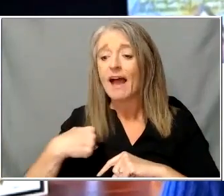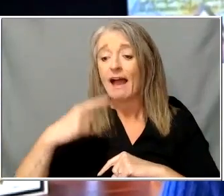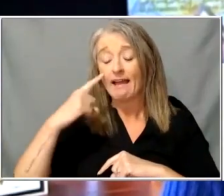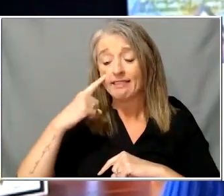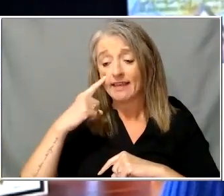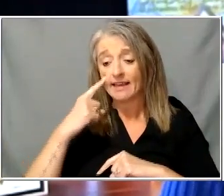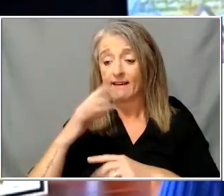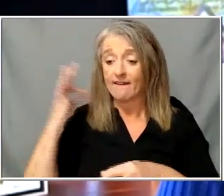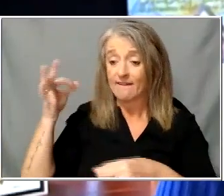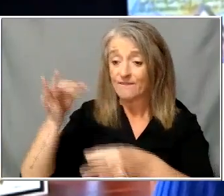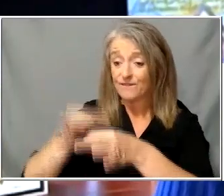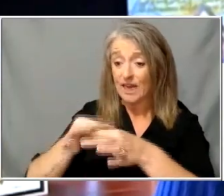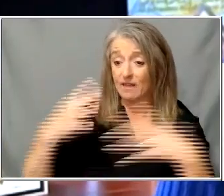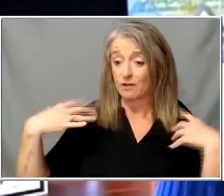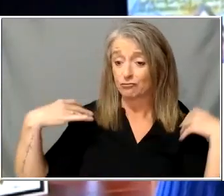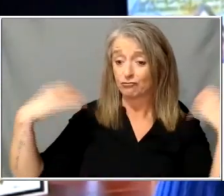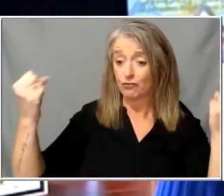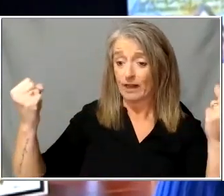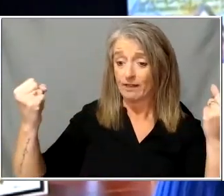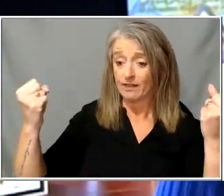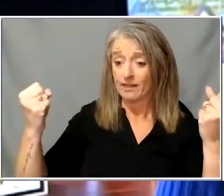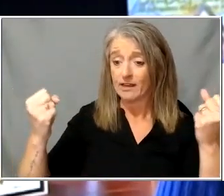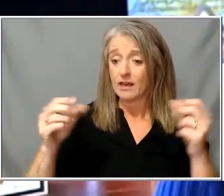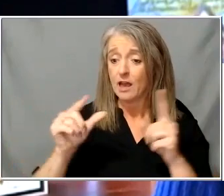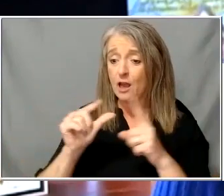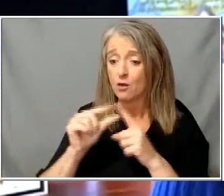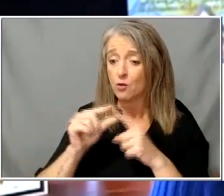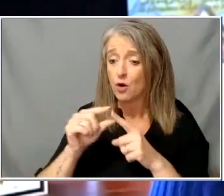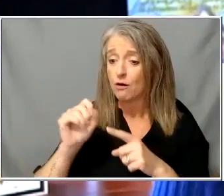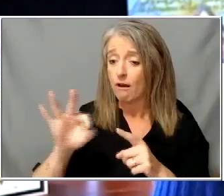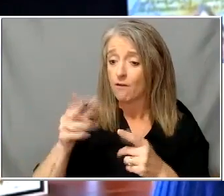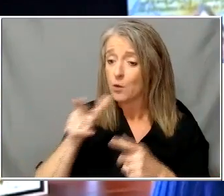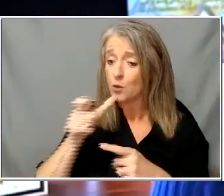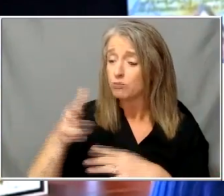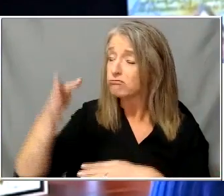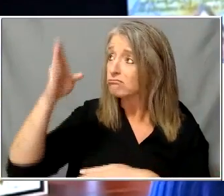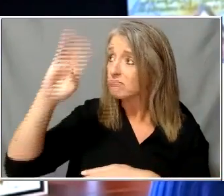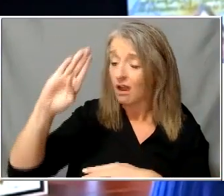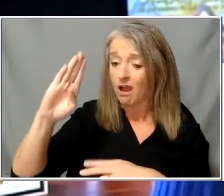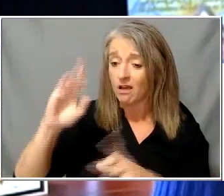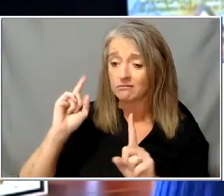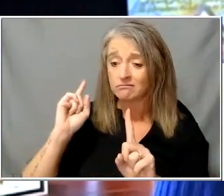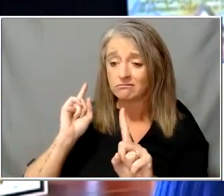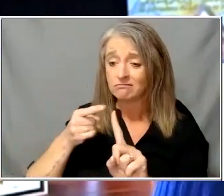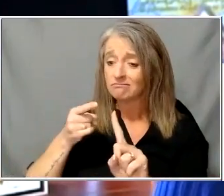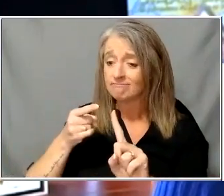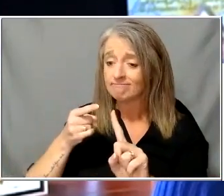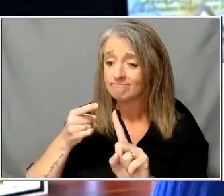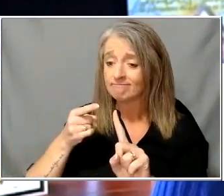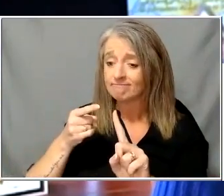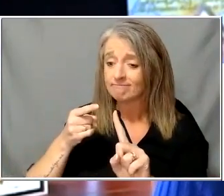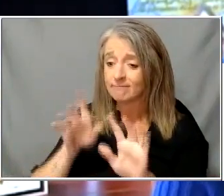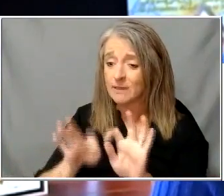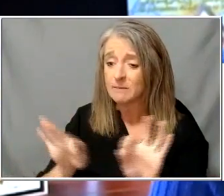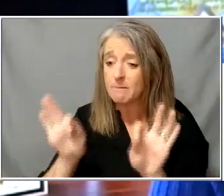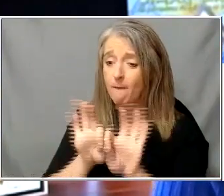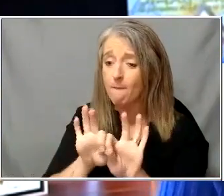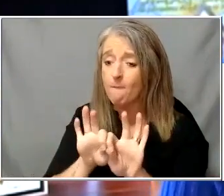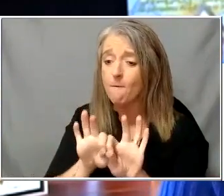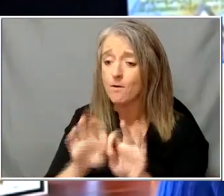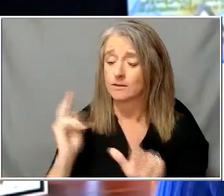faith and strength and the Word of God are key to